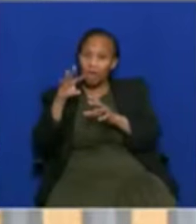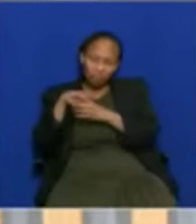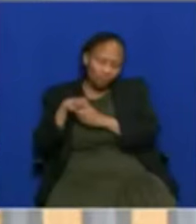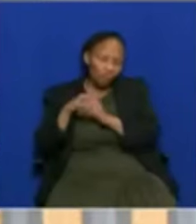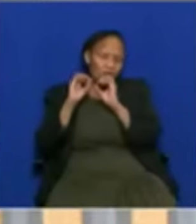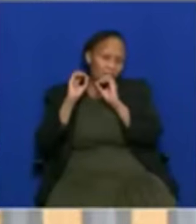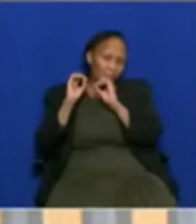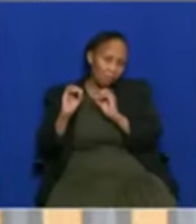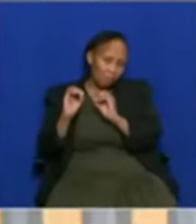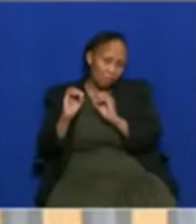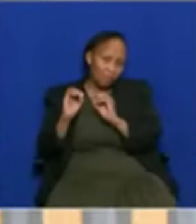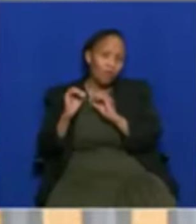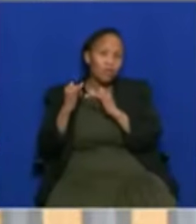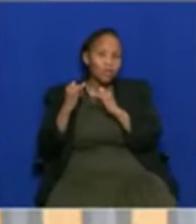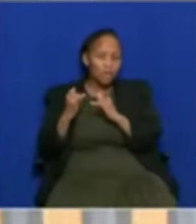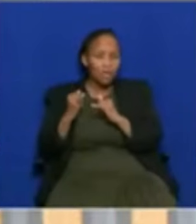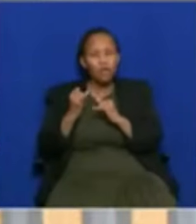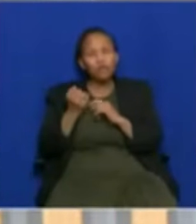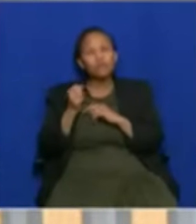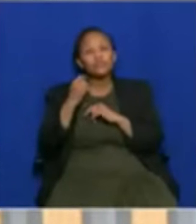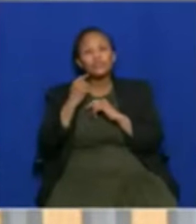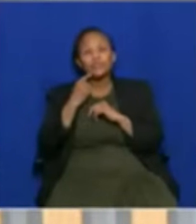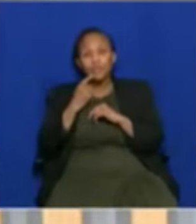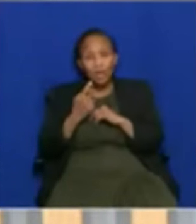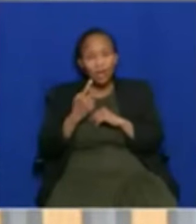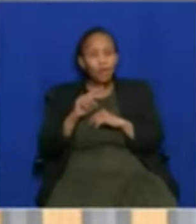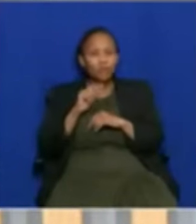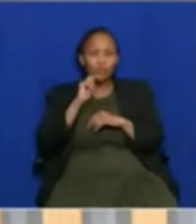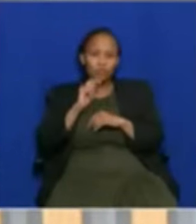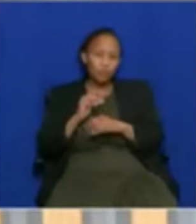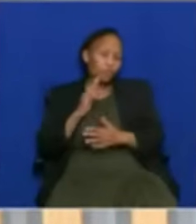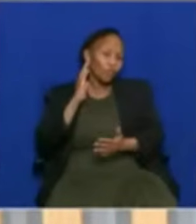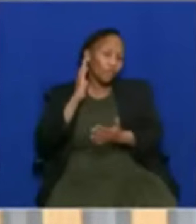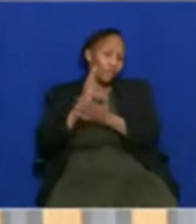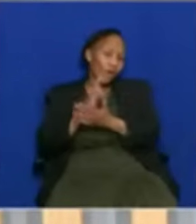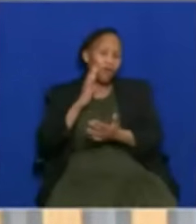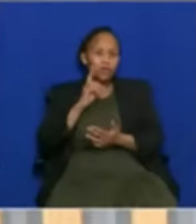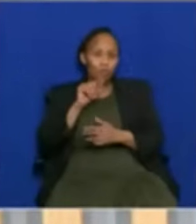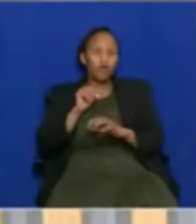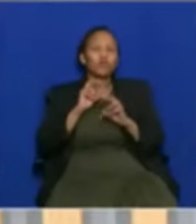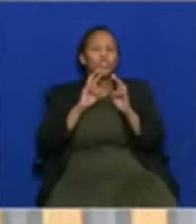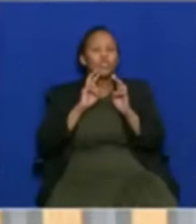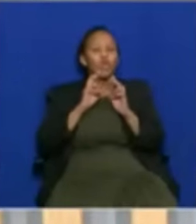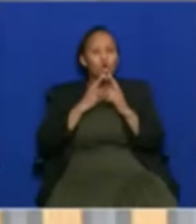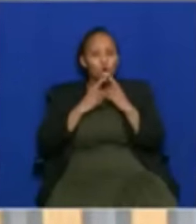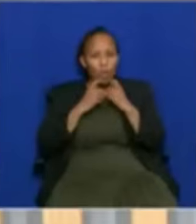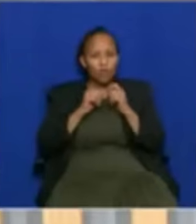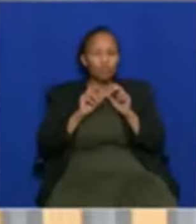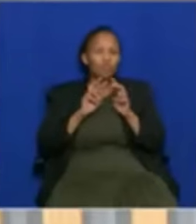impression that in fact the complaint in 12.5 is about him